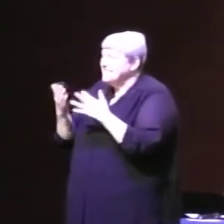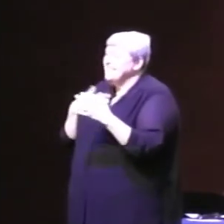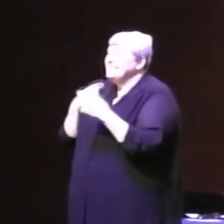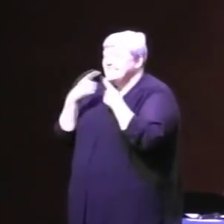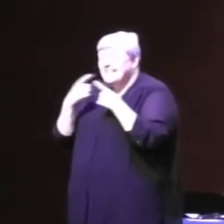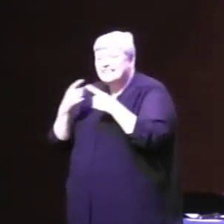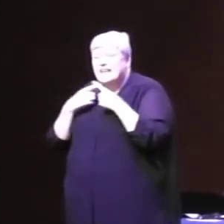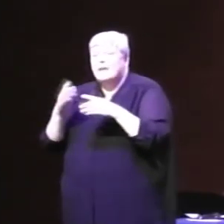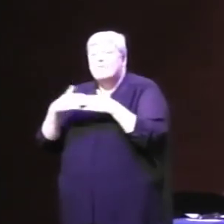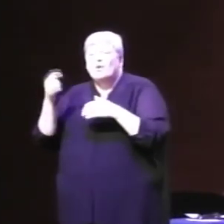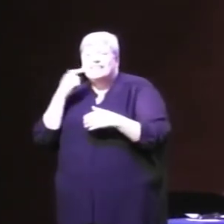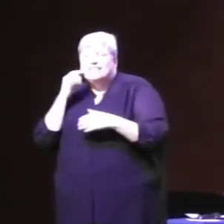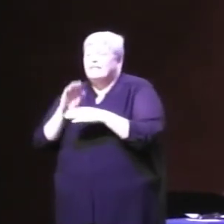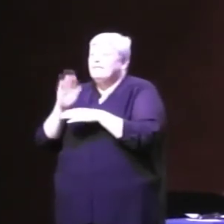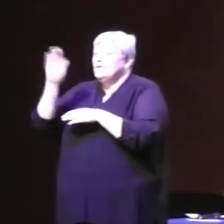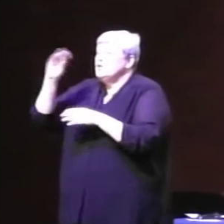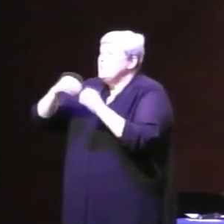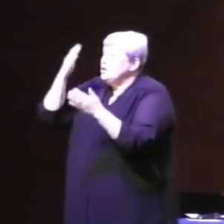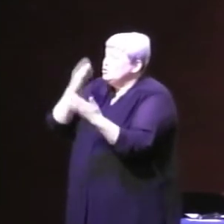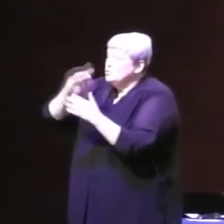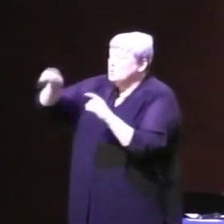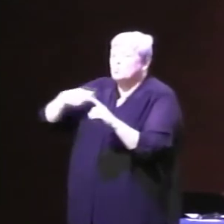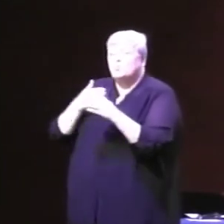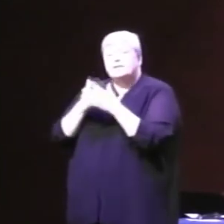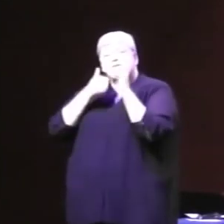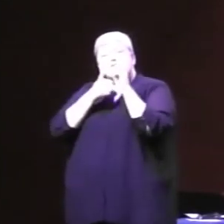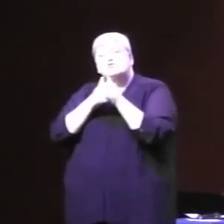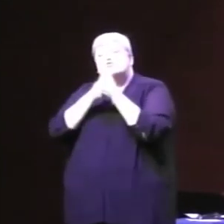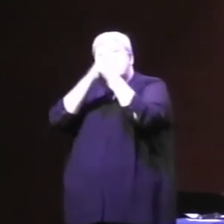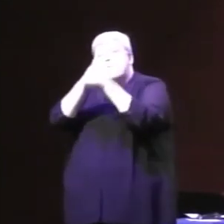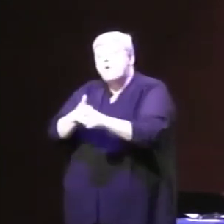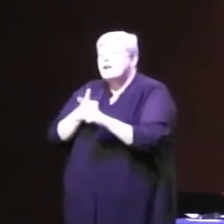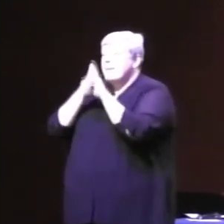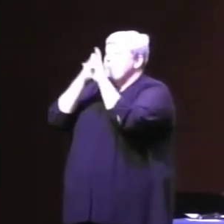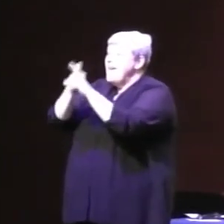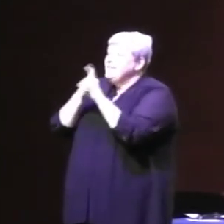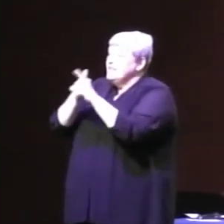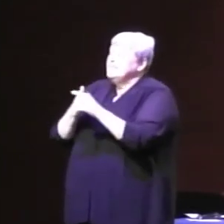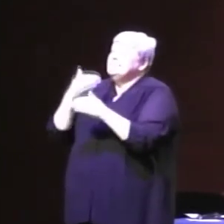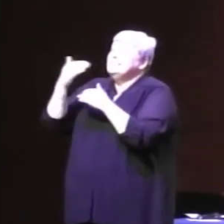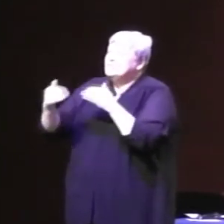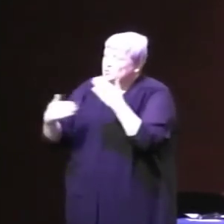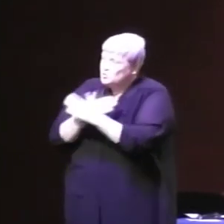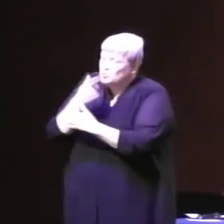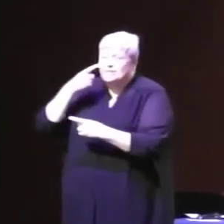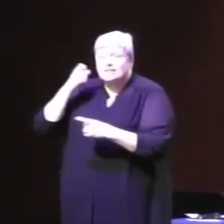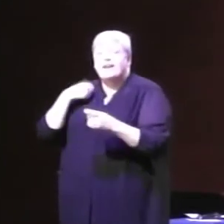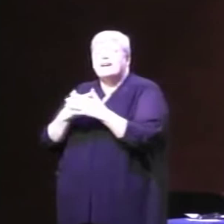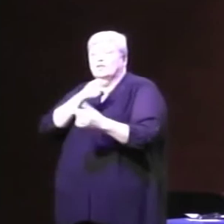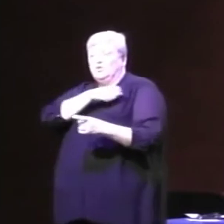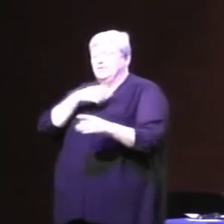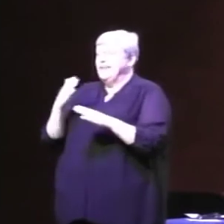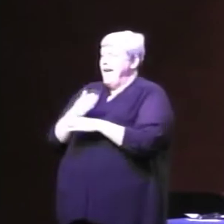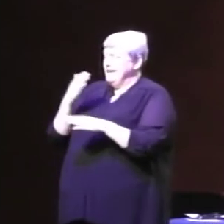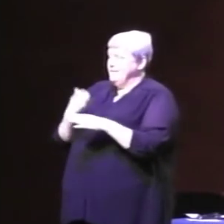and we also need to make sure that we support and mentor the next generation of female trade union activists to make sure that they are not forced to relearn the